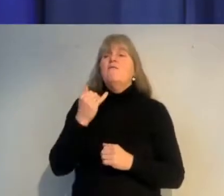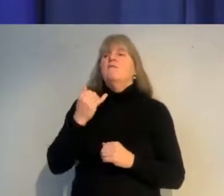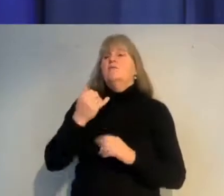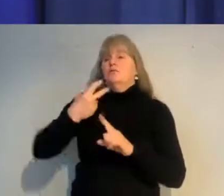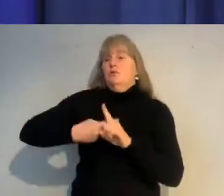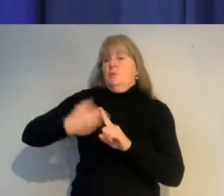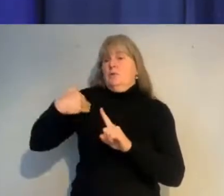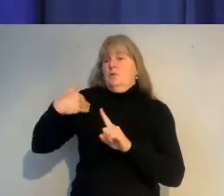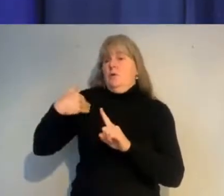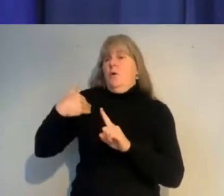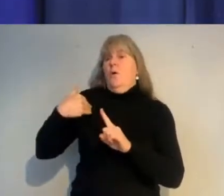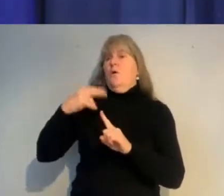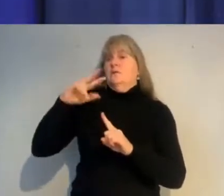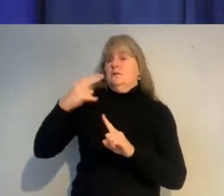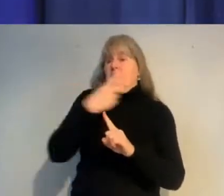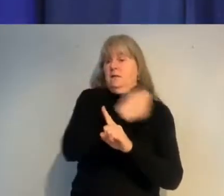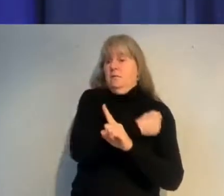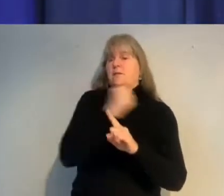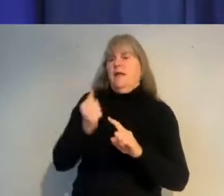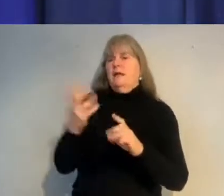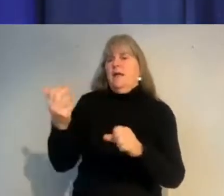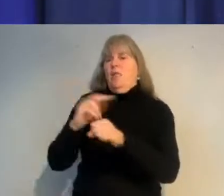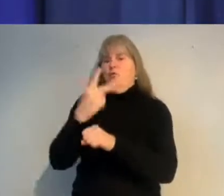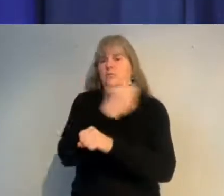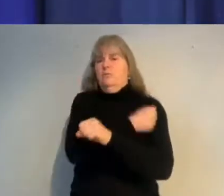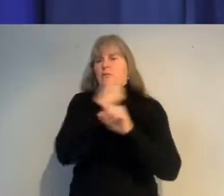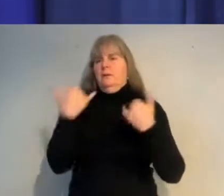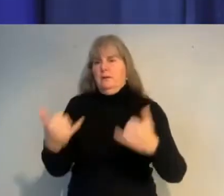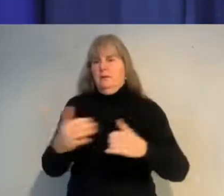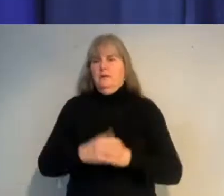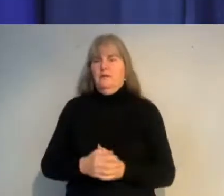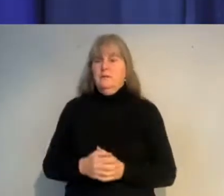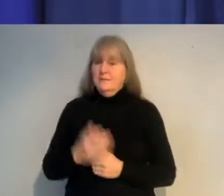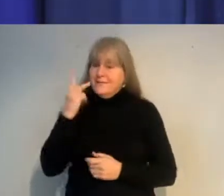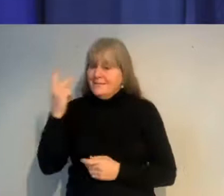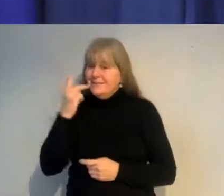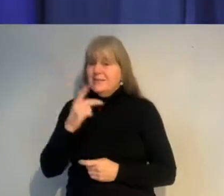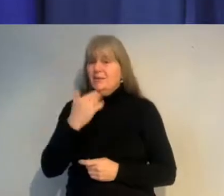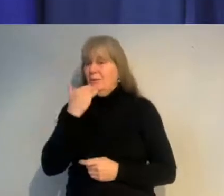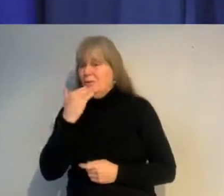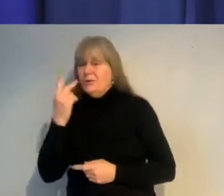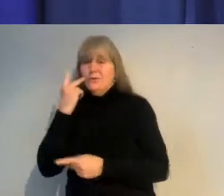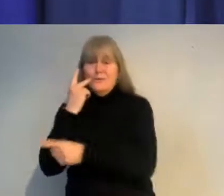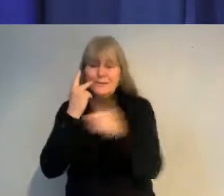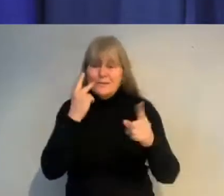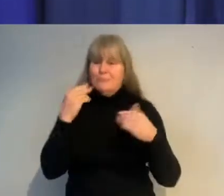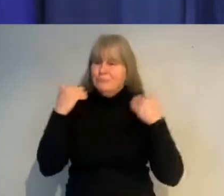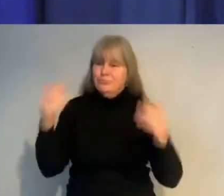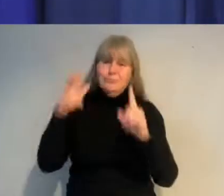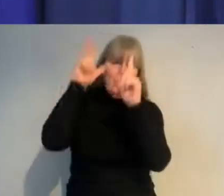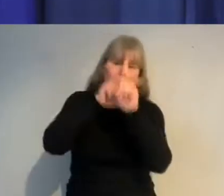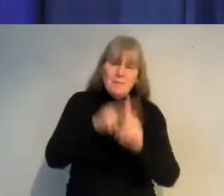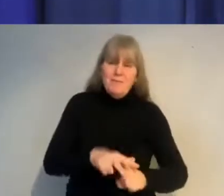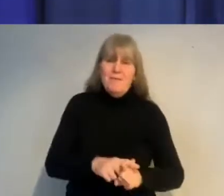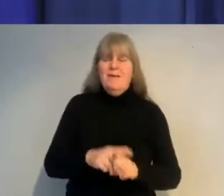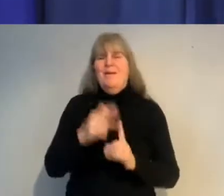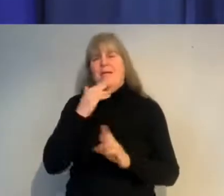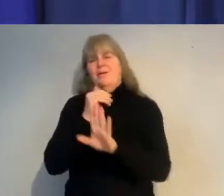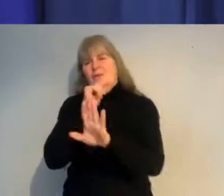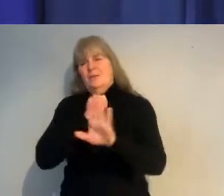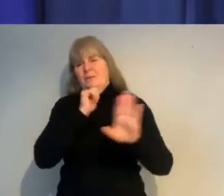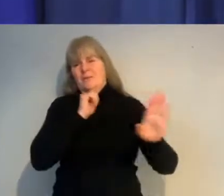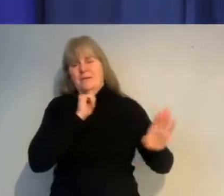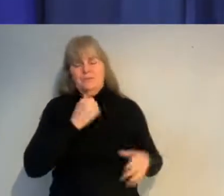happy to see so many folks eager to book their boosters, and I thank everyone for their patience as well.